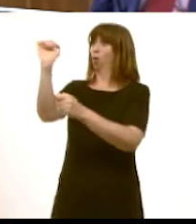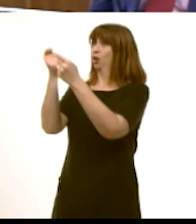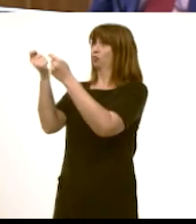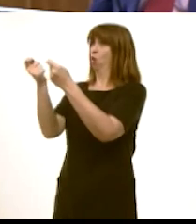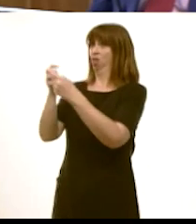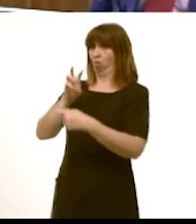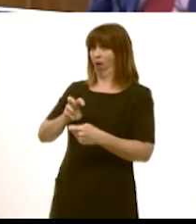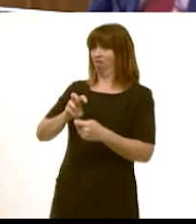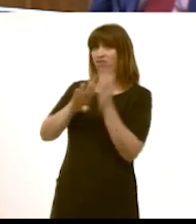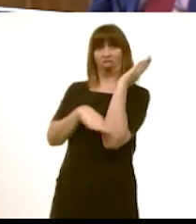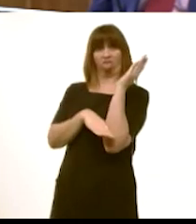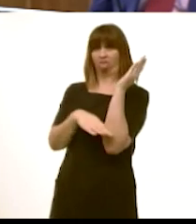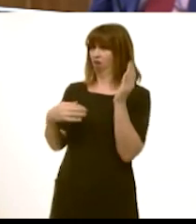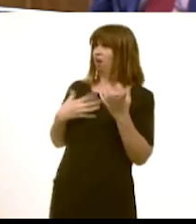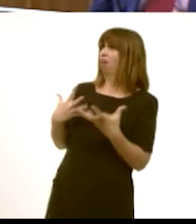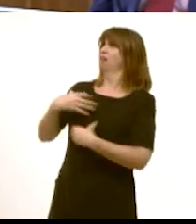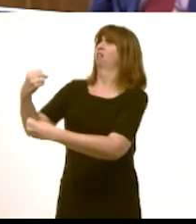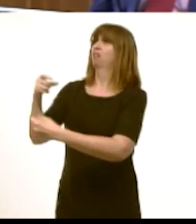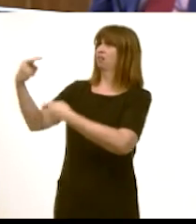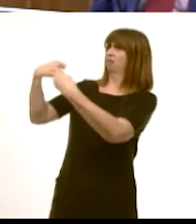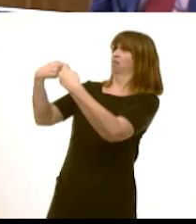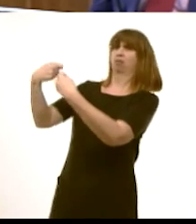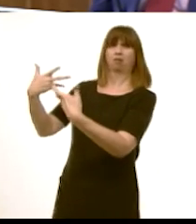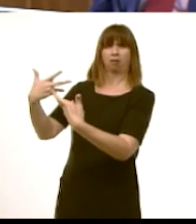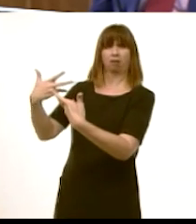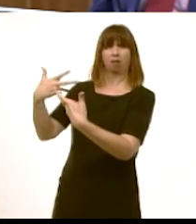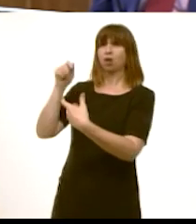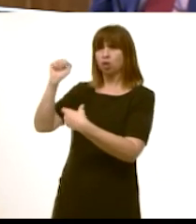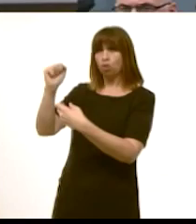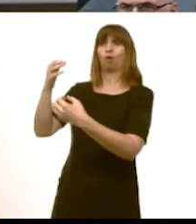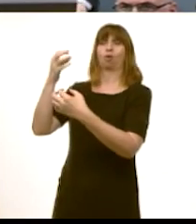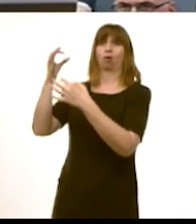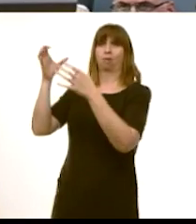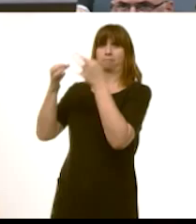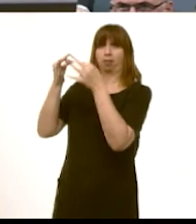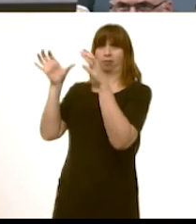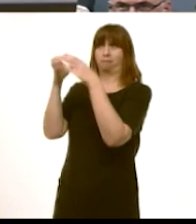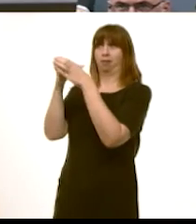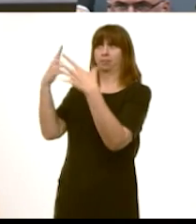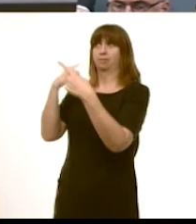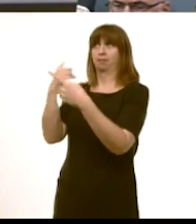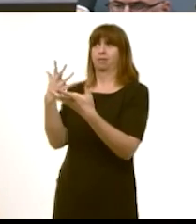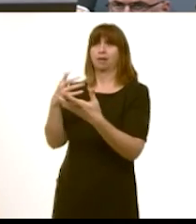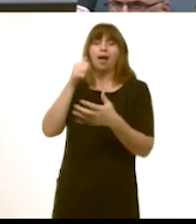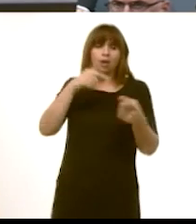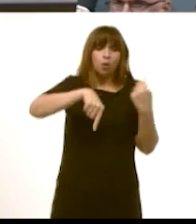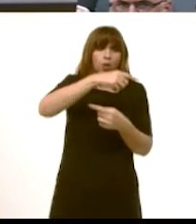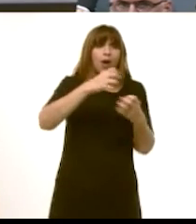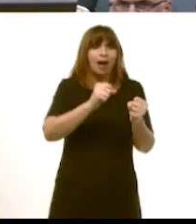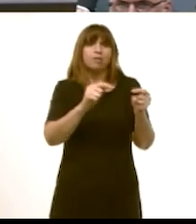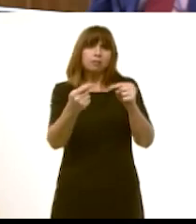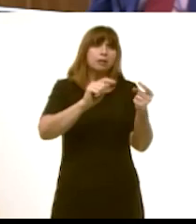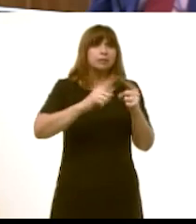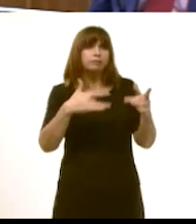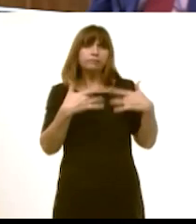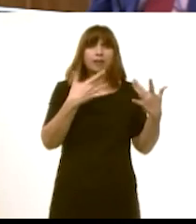air passenger duty. That is what his party in London have said. There are different views, I know, in Cardiff, but that's what his party in London has said. But, of course, you